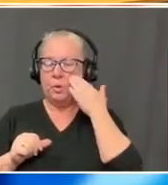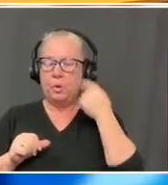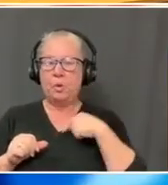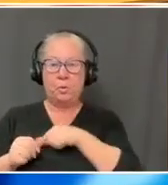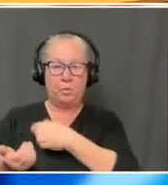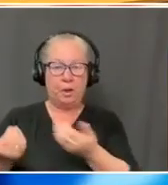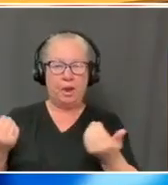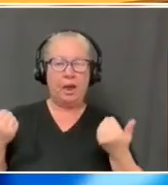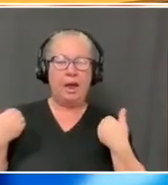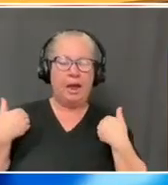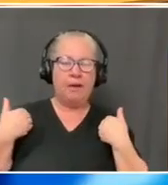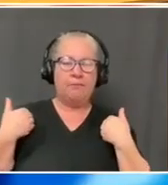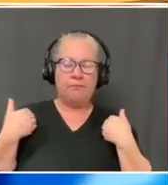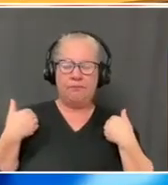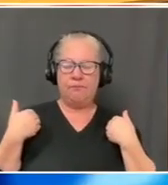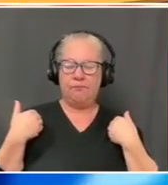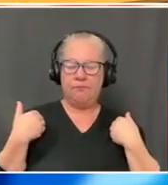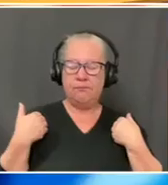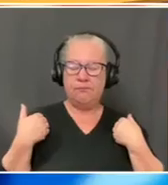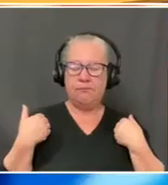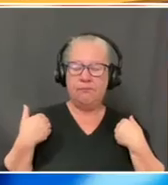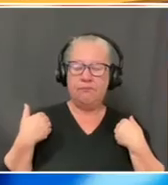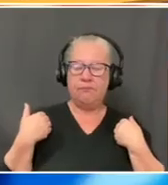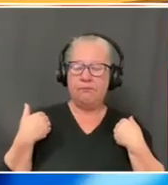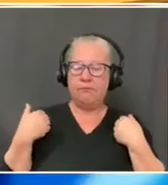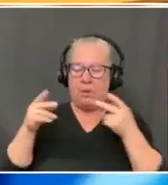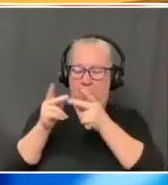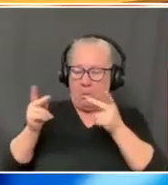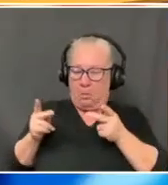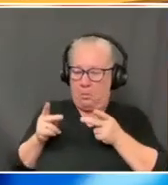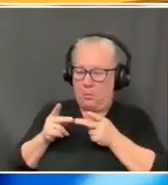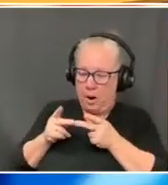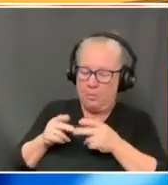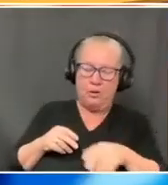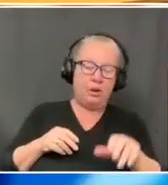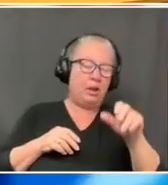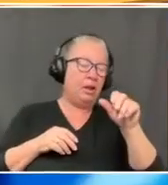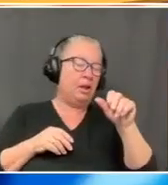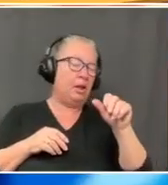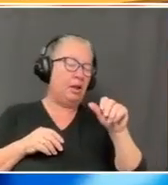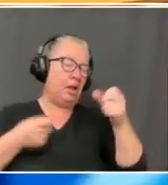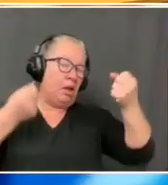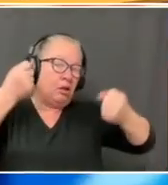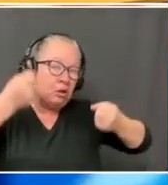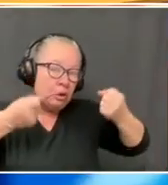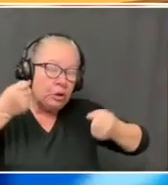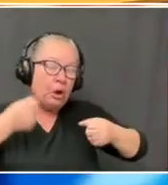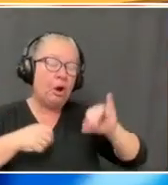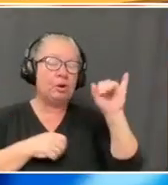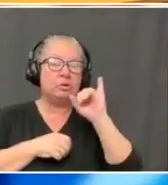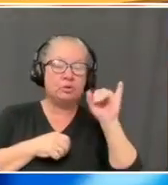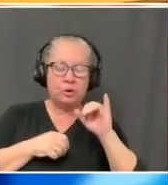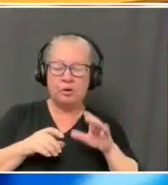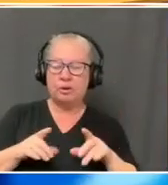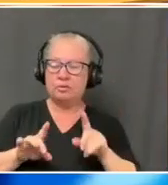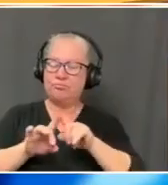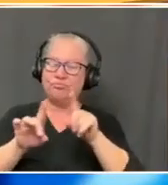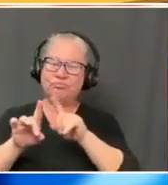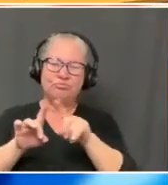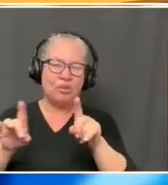property insurance or auto insurance, and sometimes even liability insurance. That